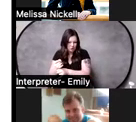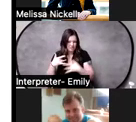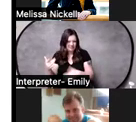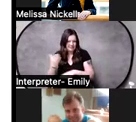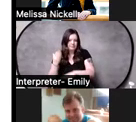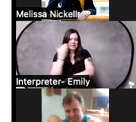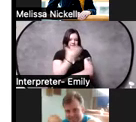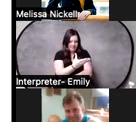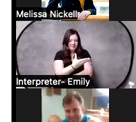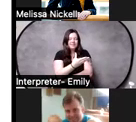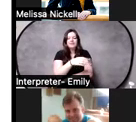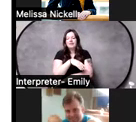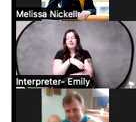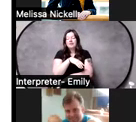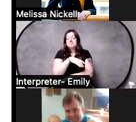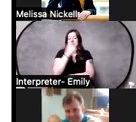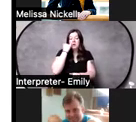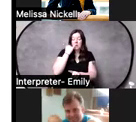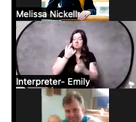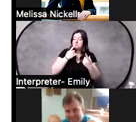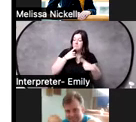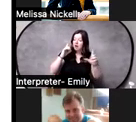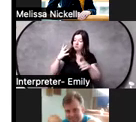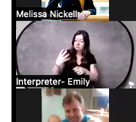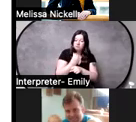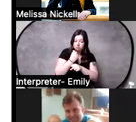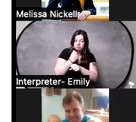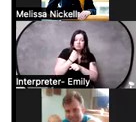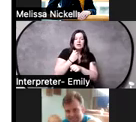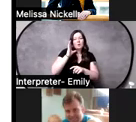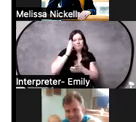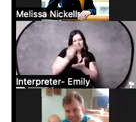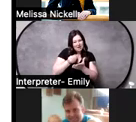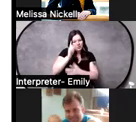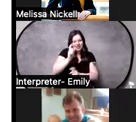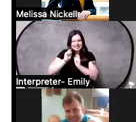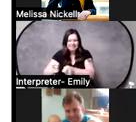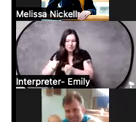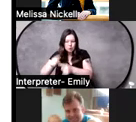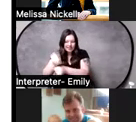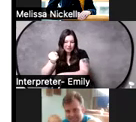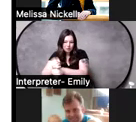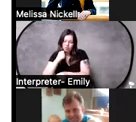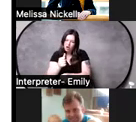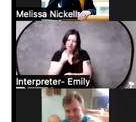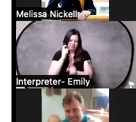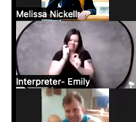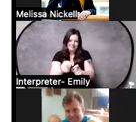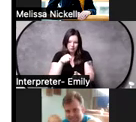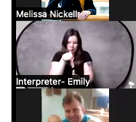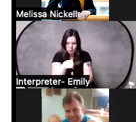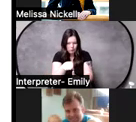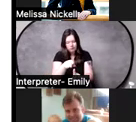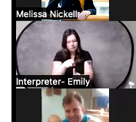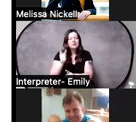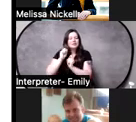is, if the grant gets awarded, it's actually going to be awarded to your institute, not necessarily to you. But nonetheless, when you